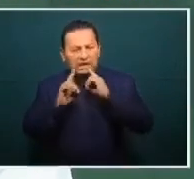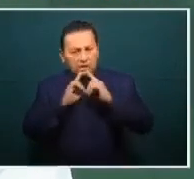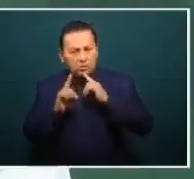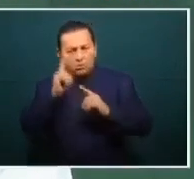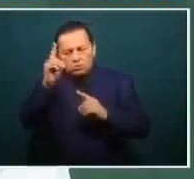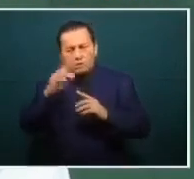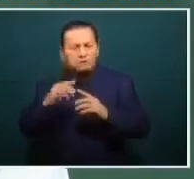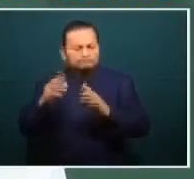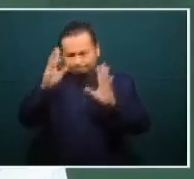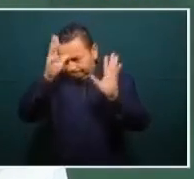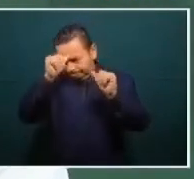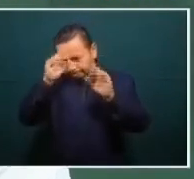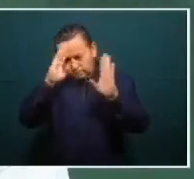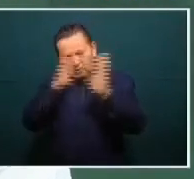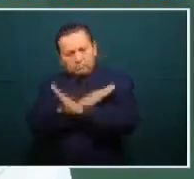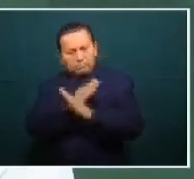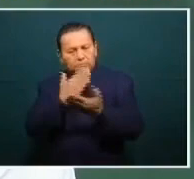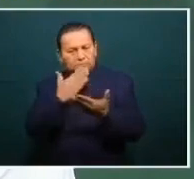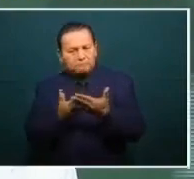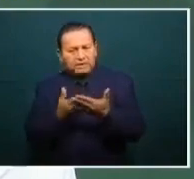one,